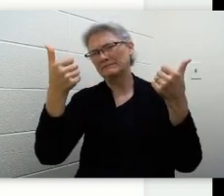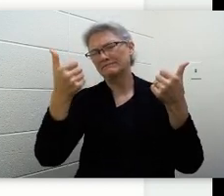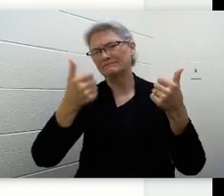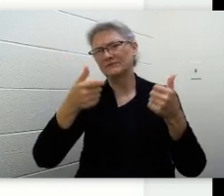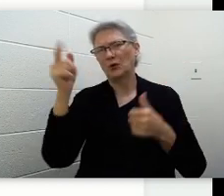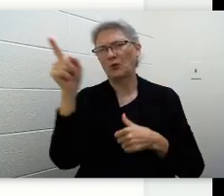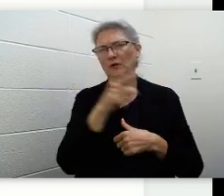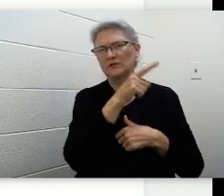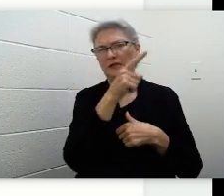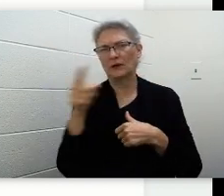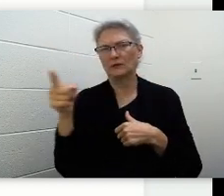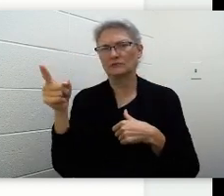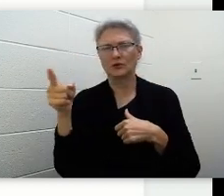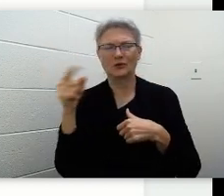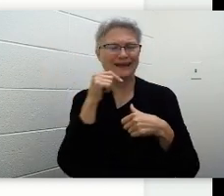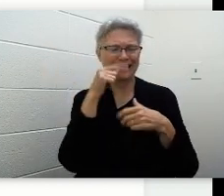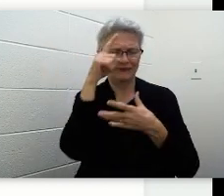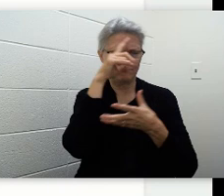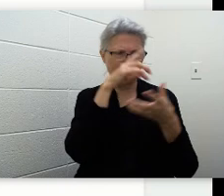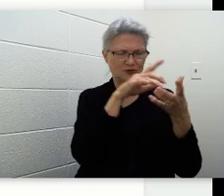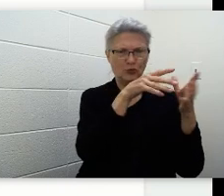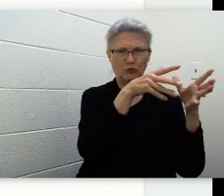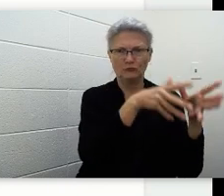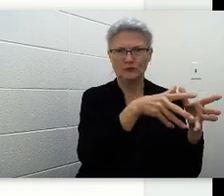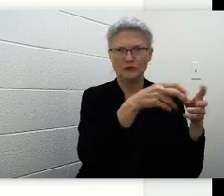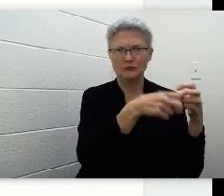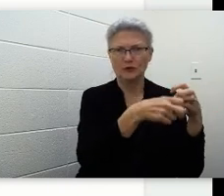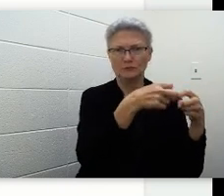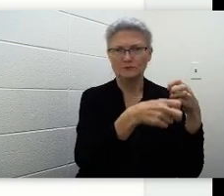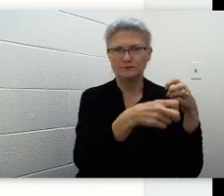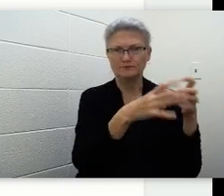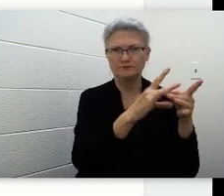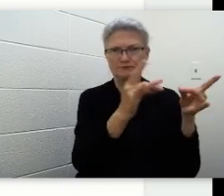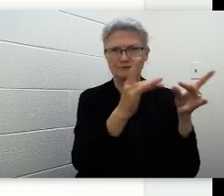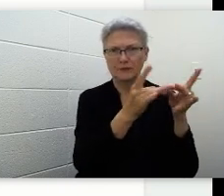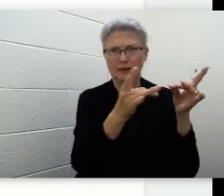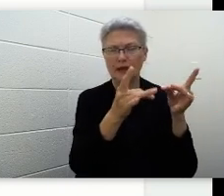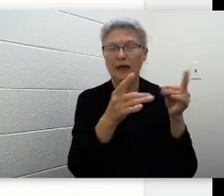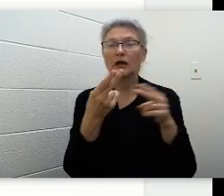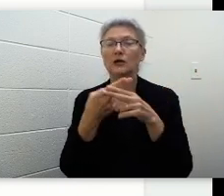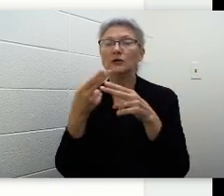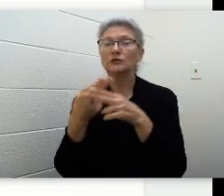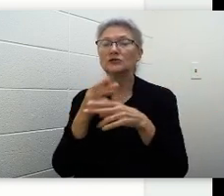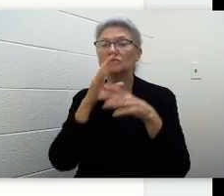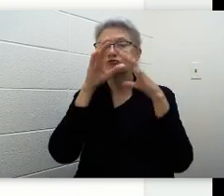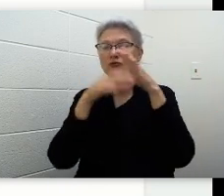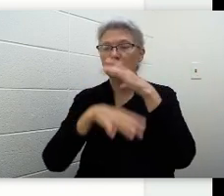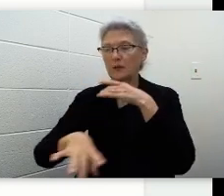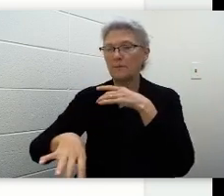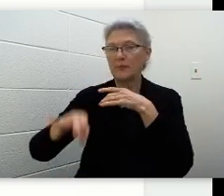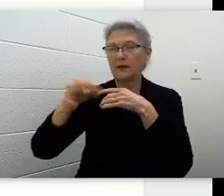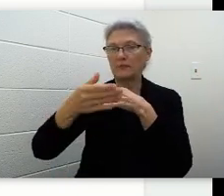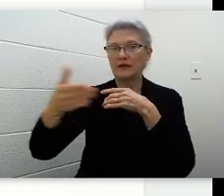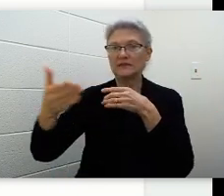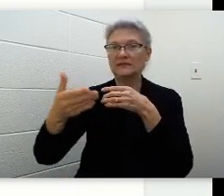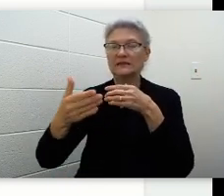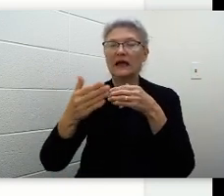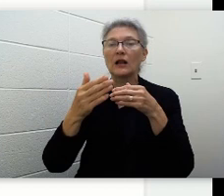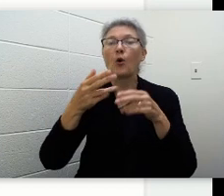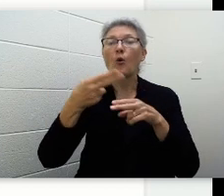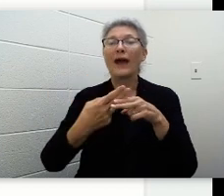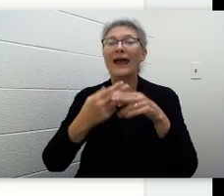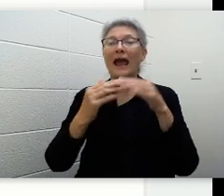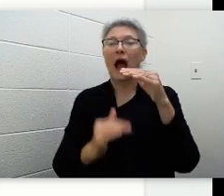and cross it out so that I don't get it confused with the rest of my problem. It uses its trunk to pick up objects that weigh up